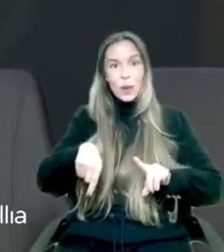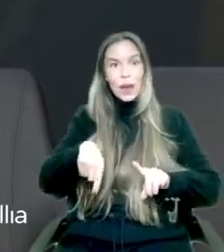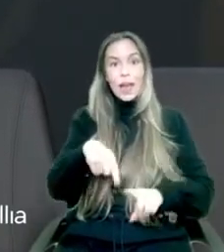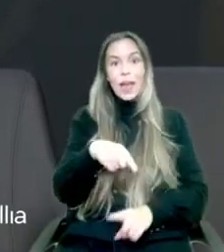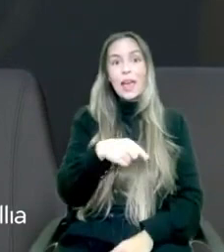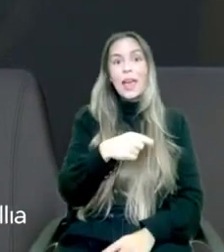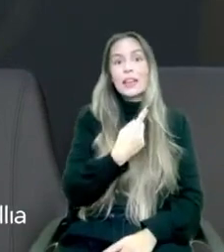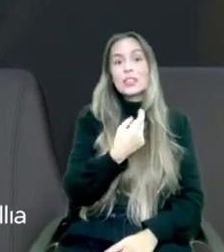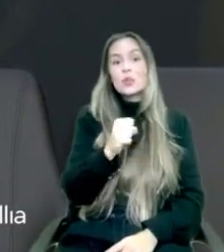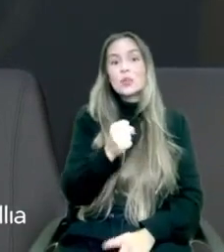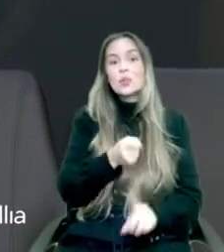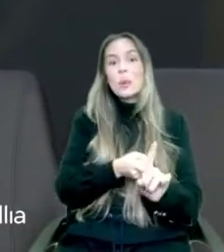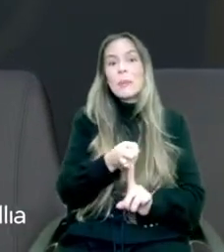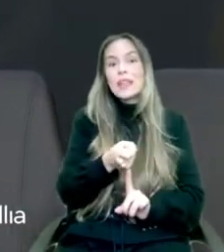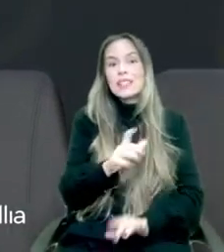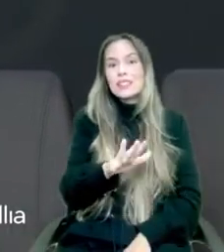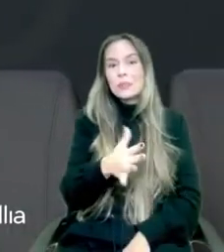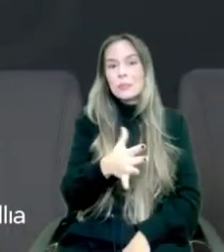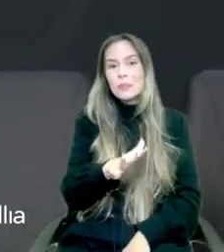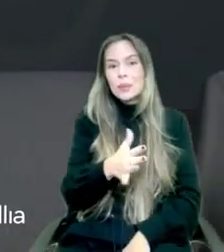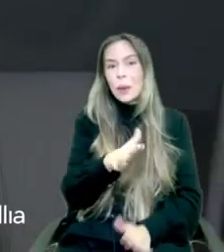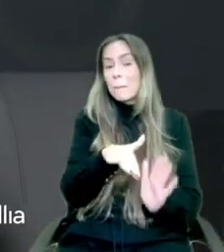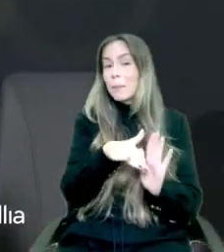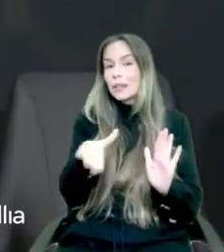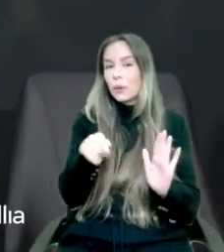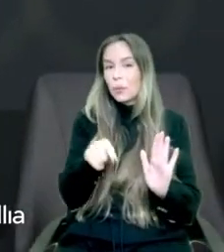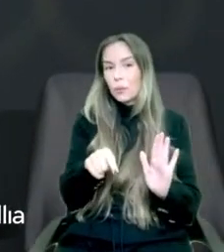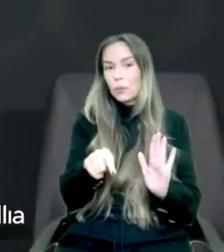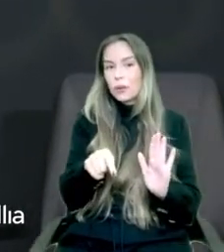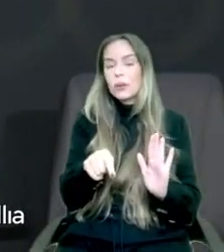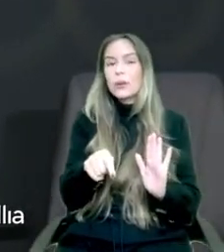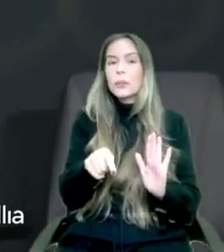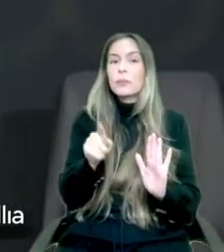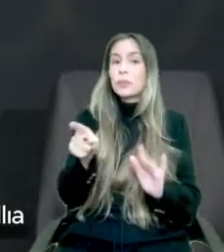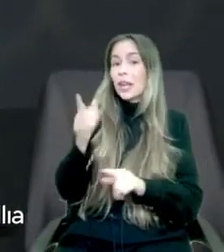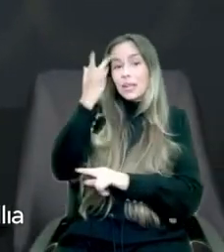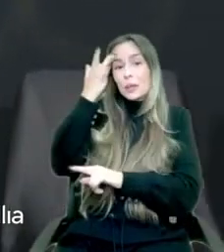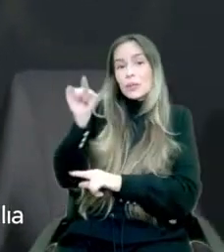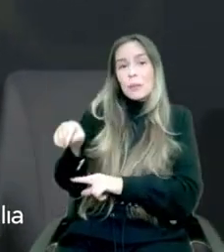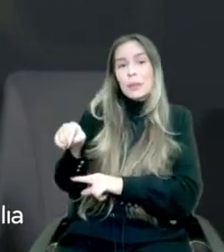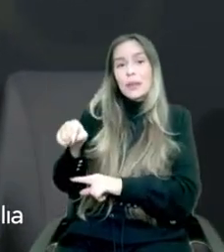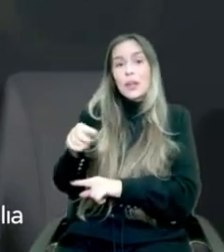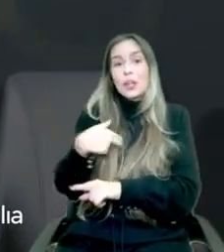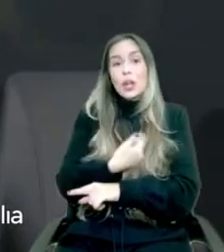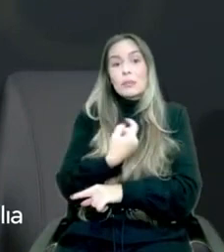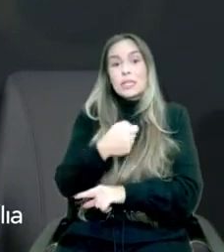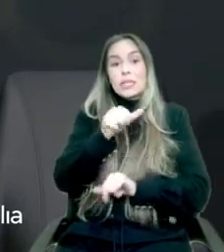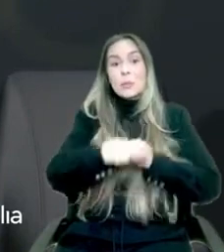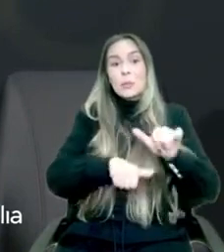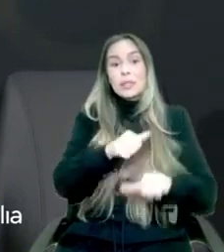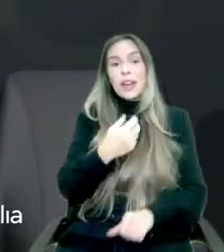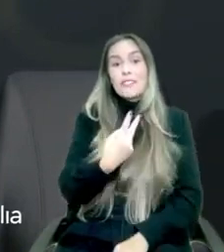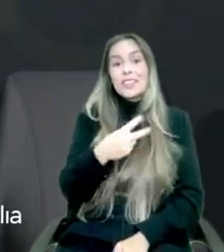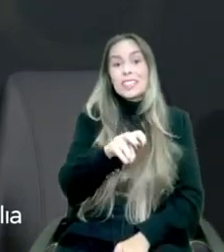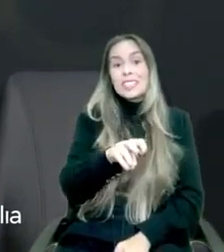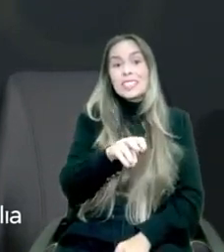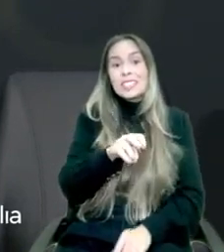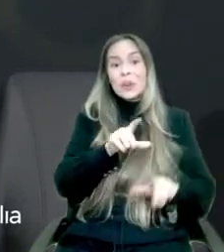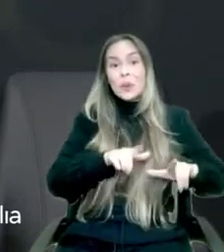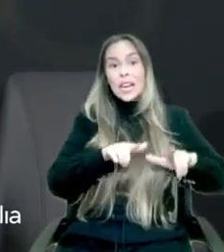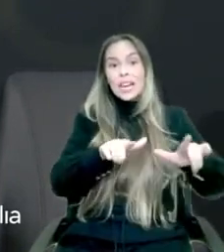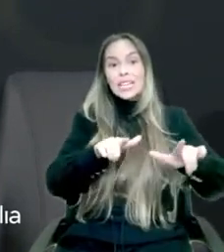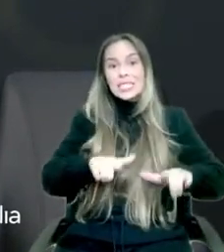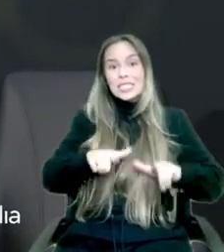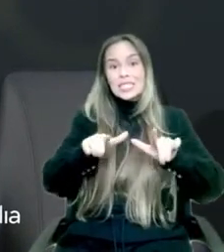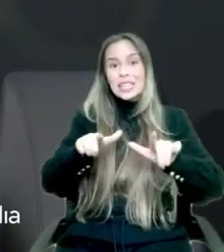average. Another thing he didn't know is that we were going to have to change about 25 legacy IT systems in order to roll